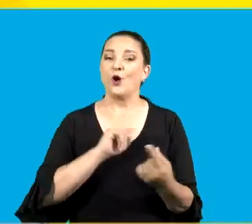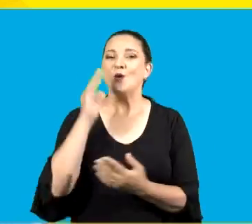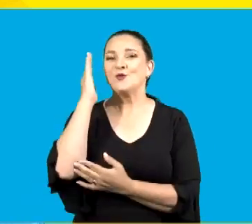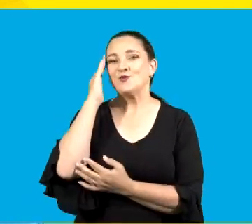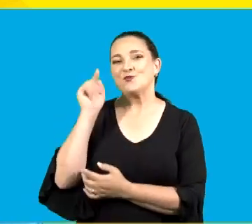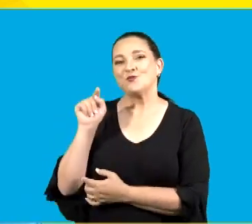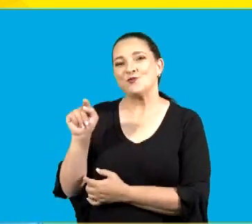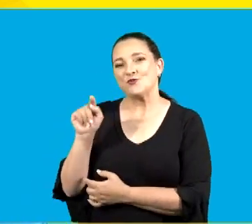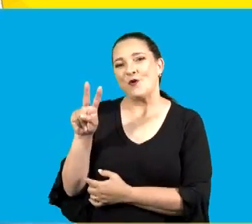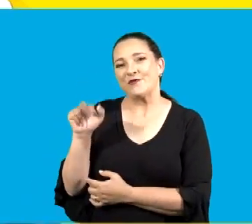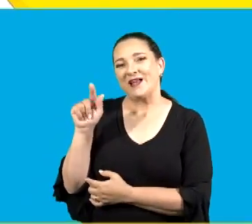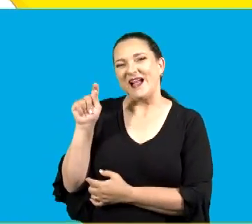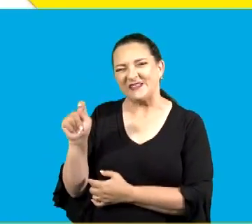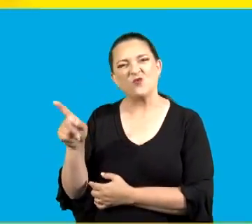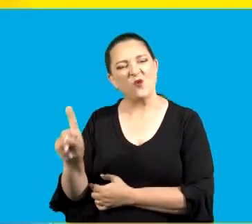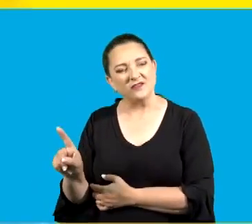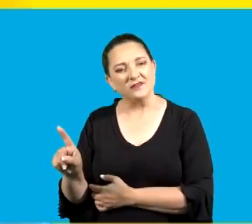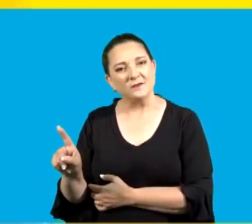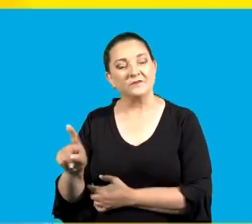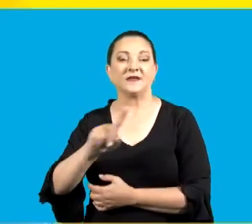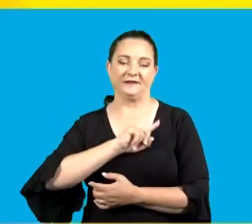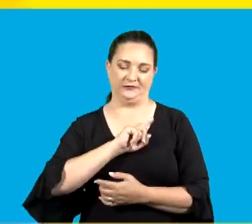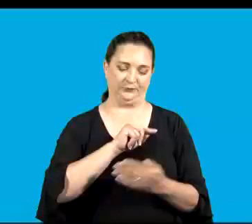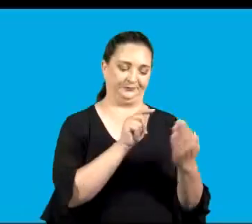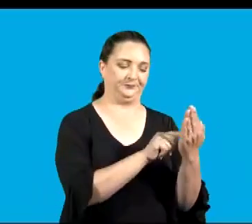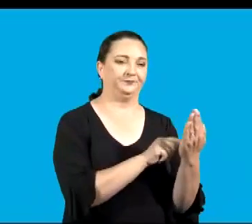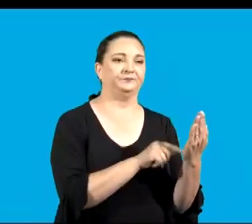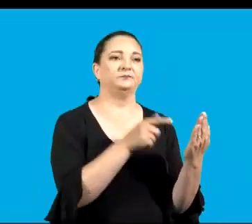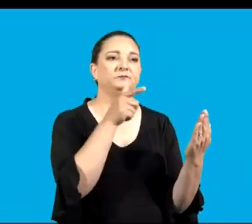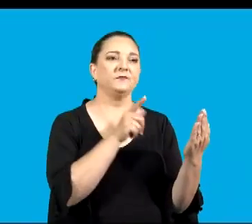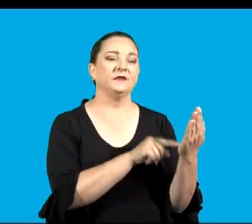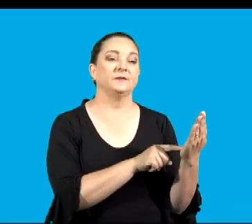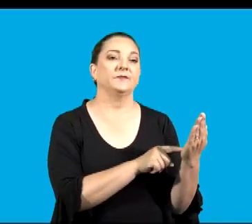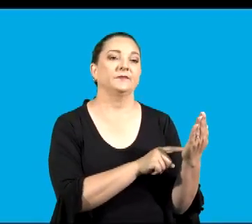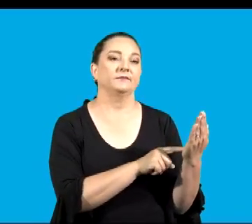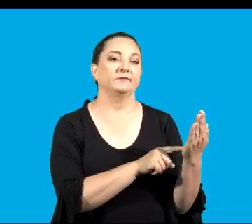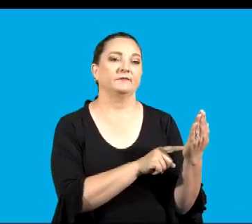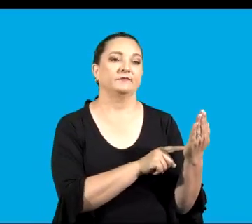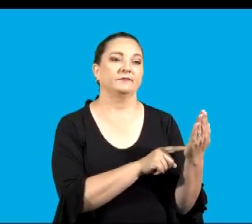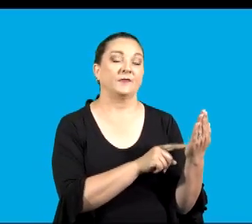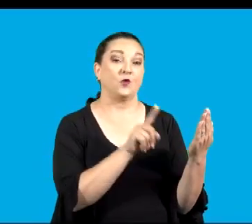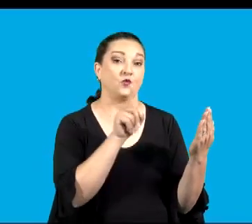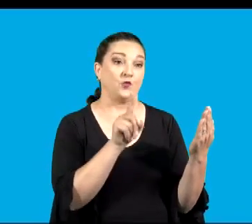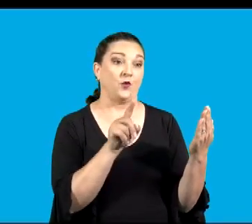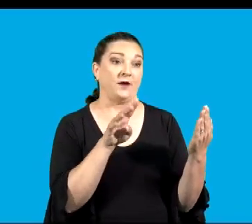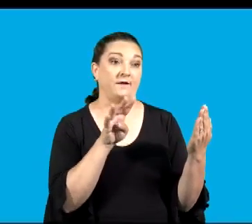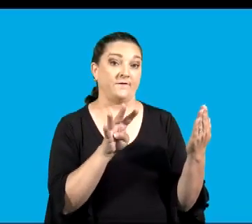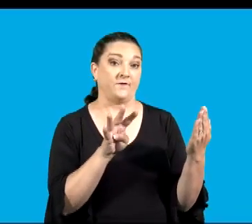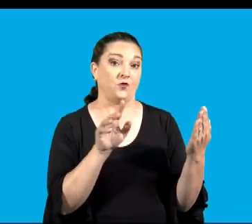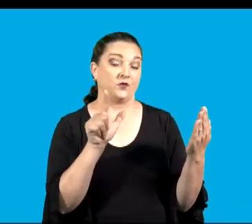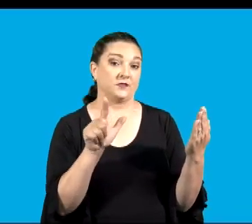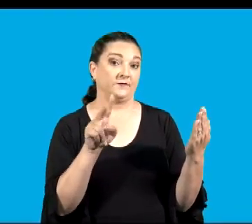the amount of VAT that they incorrectly recorded. So I would then say the